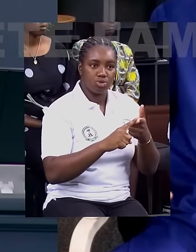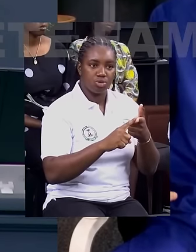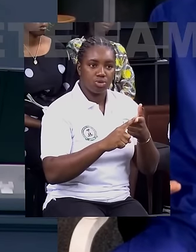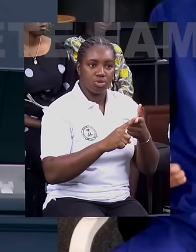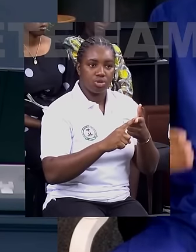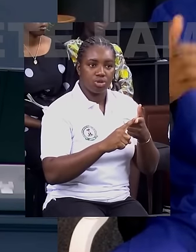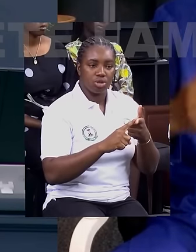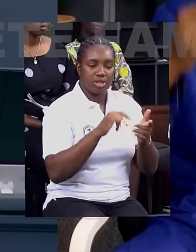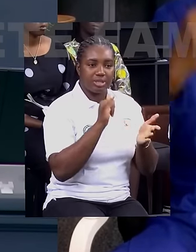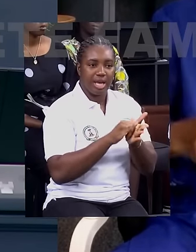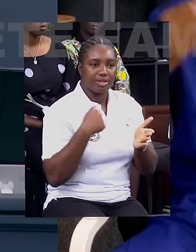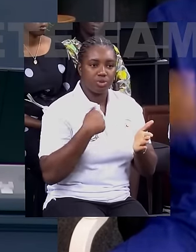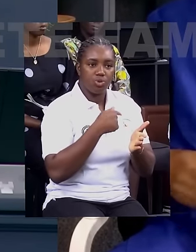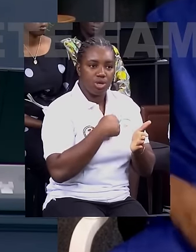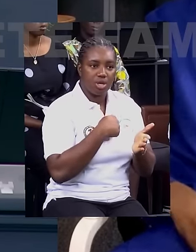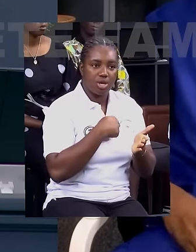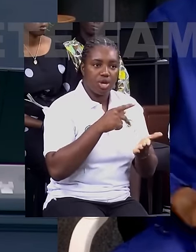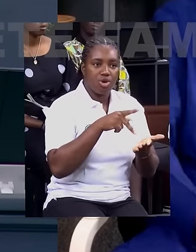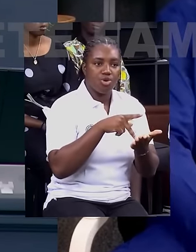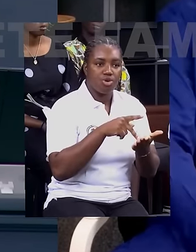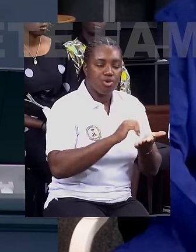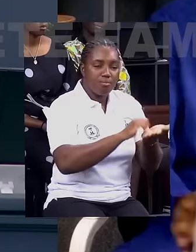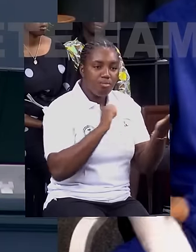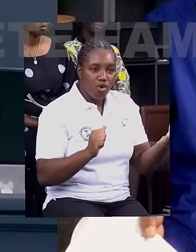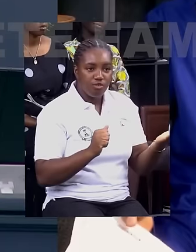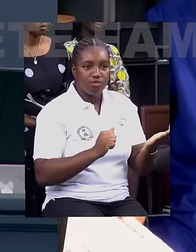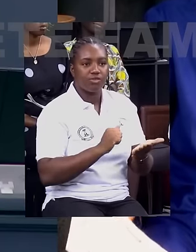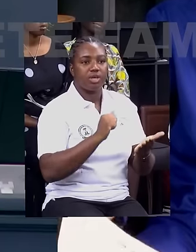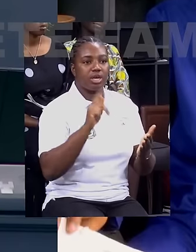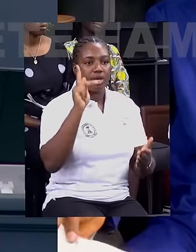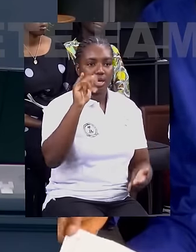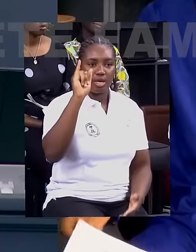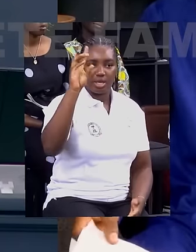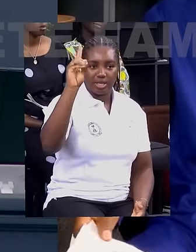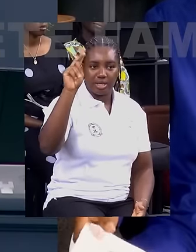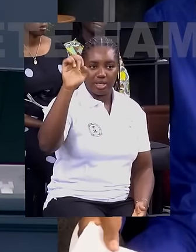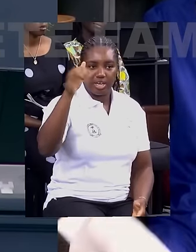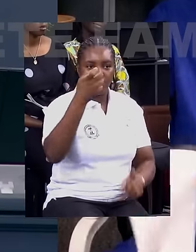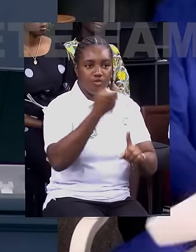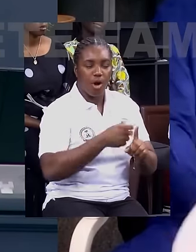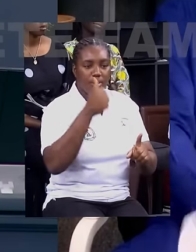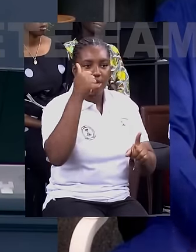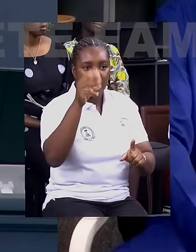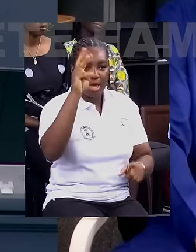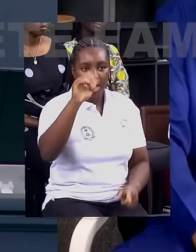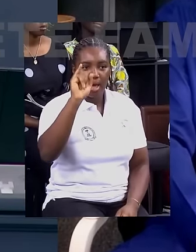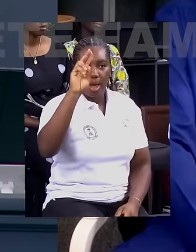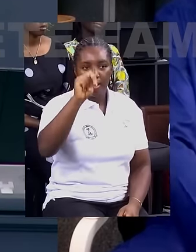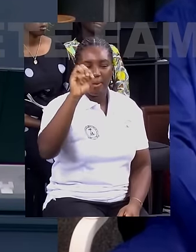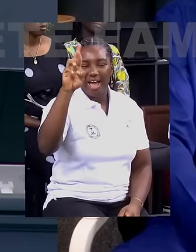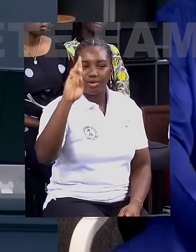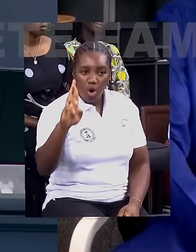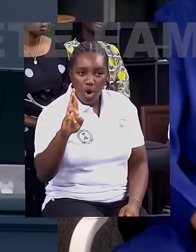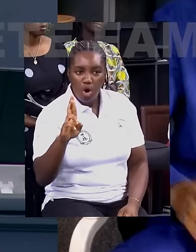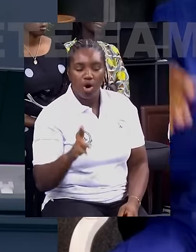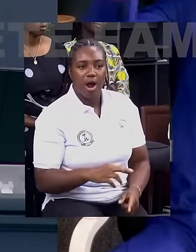minor and that we paid him only 1 million naira. I said, well, that, it is not possible for Alliance Hospital to pay 1 million naira